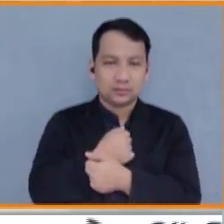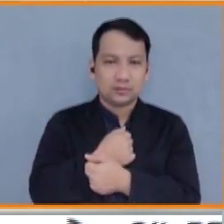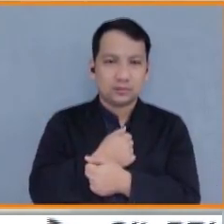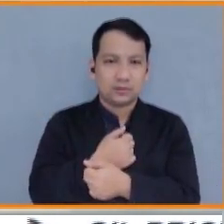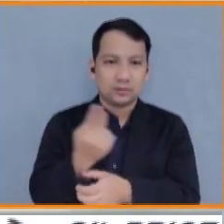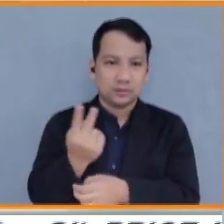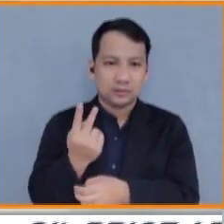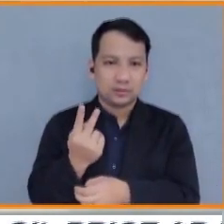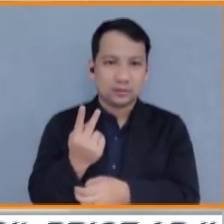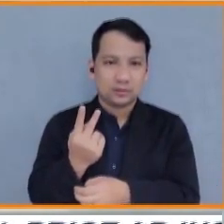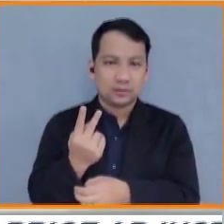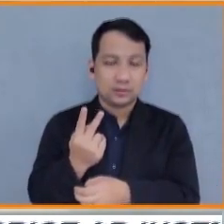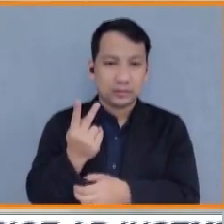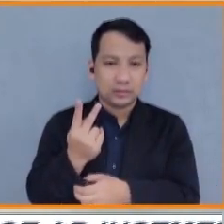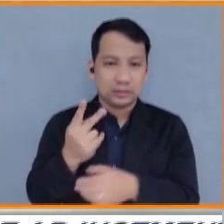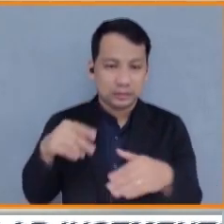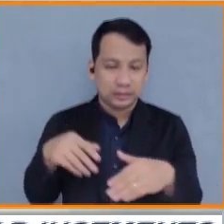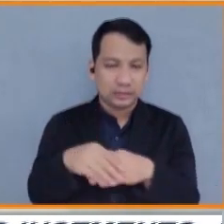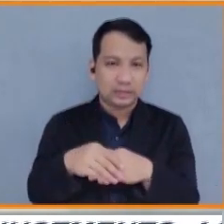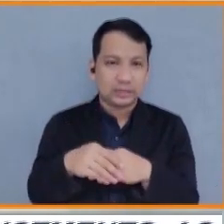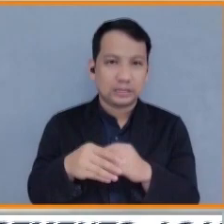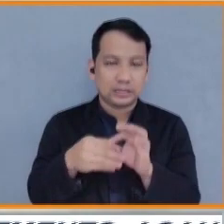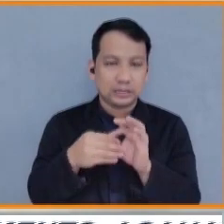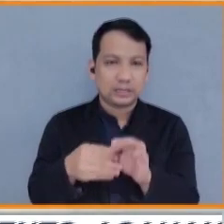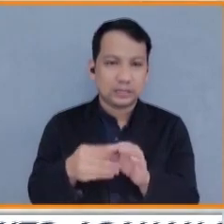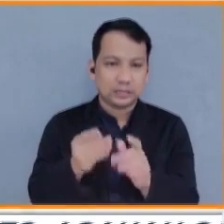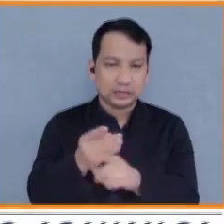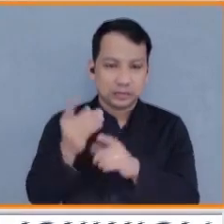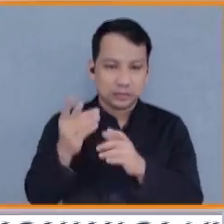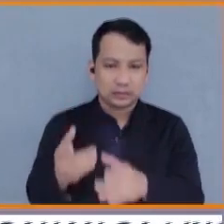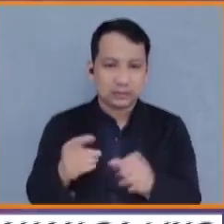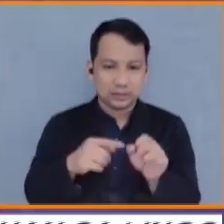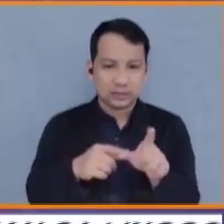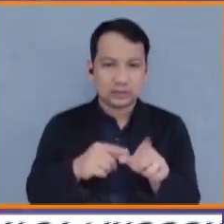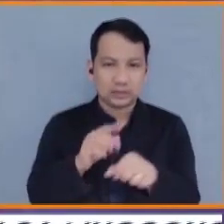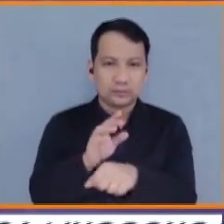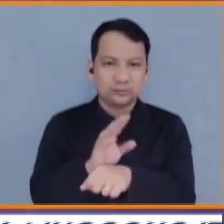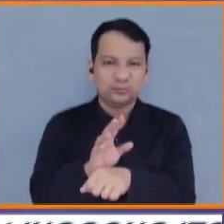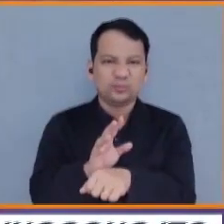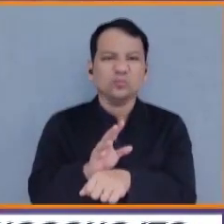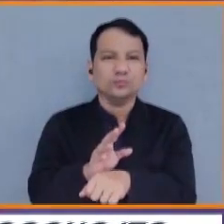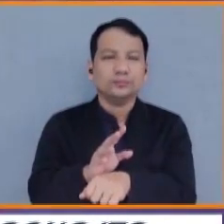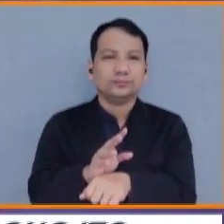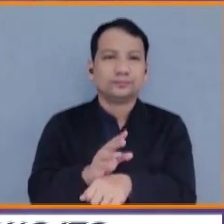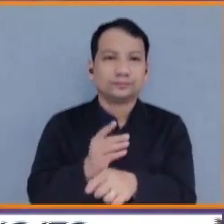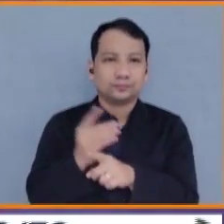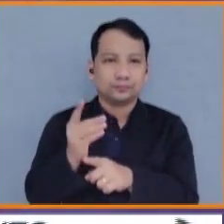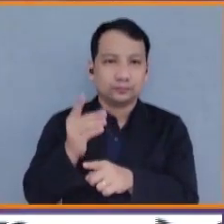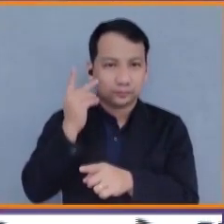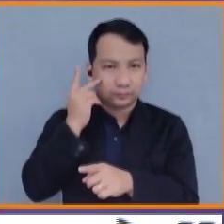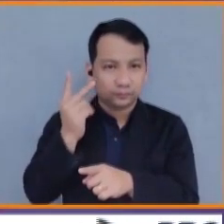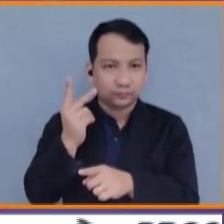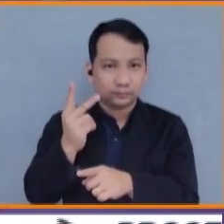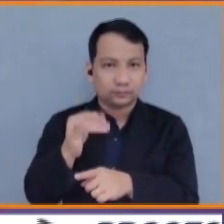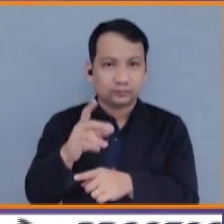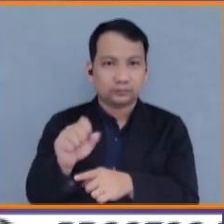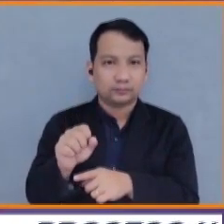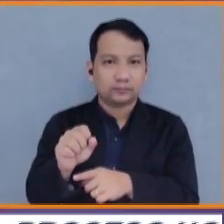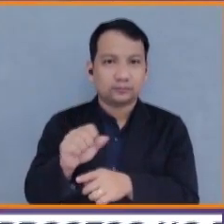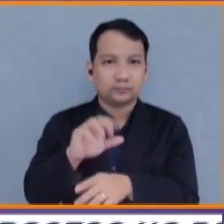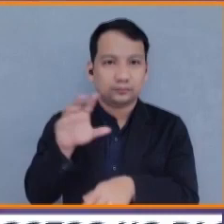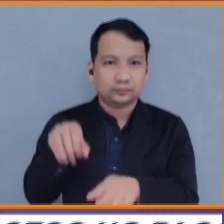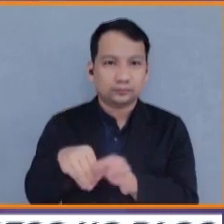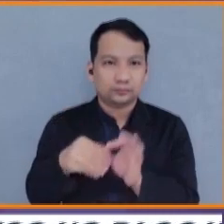on-screen characters. Ayon sa direktor ng original movie at ng sequel na si Direk Kathy Garcia Sampana, ang sequel na